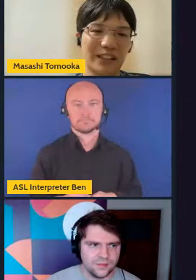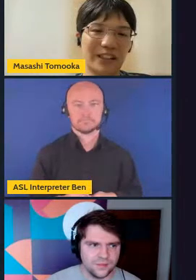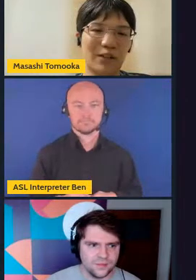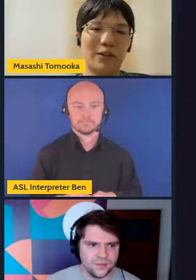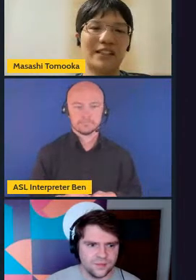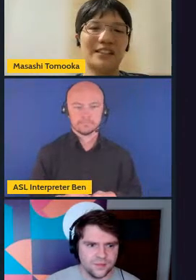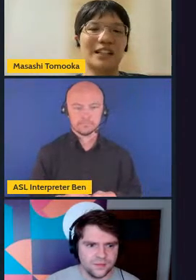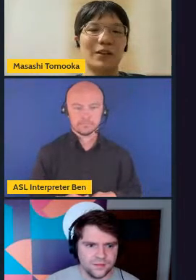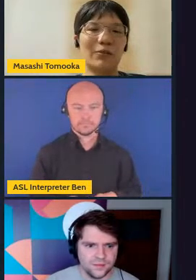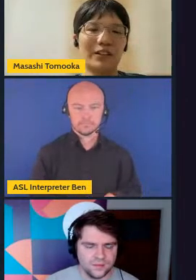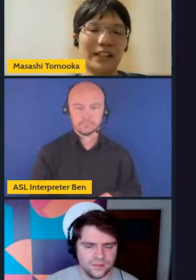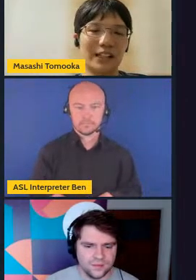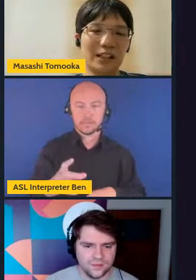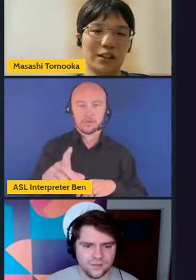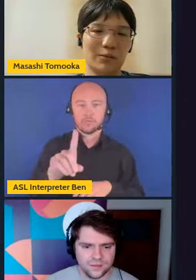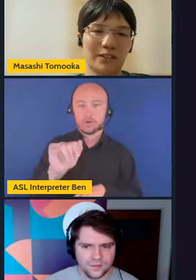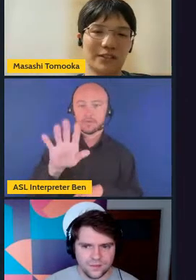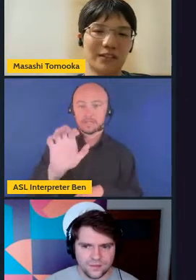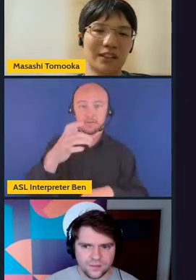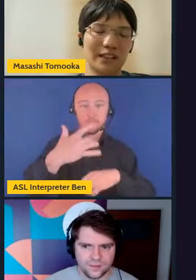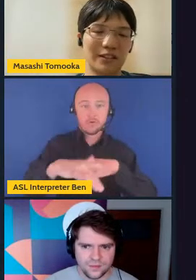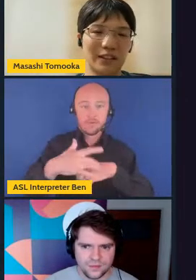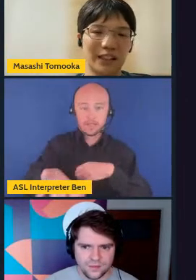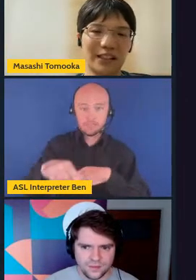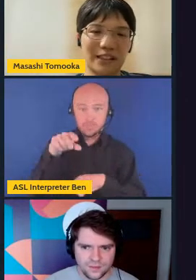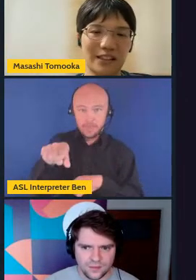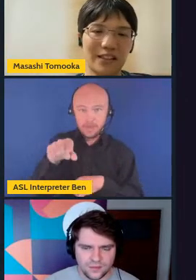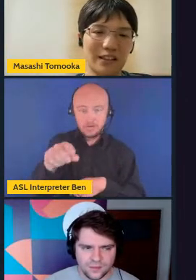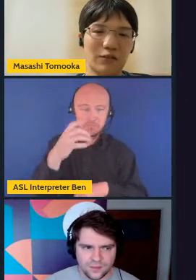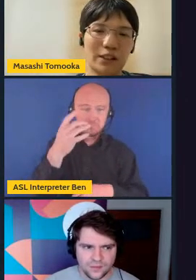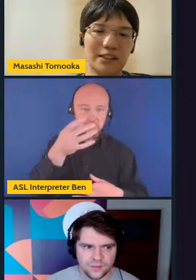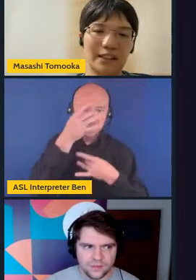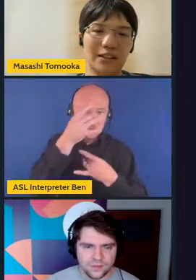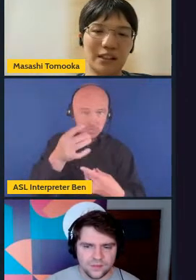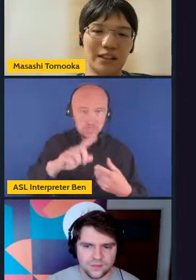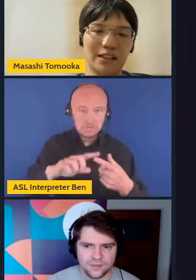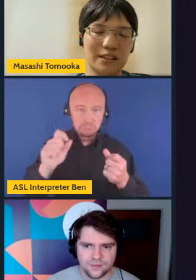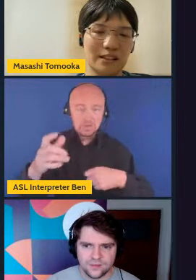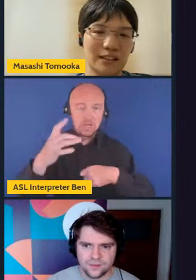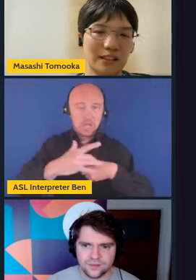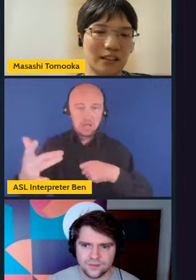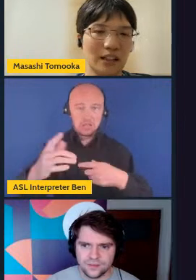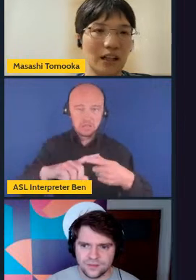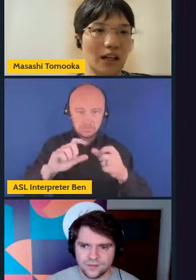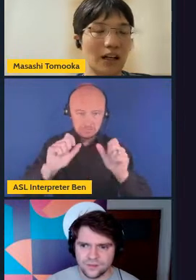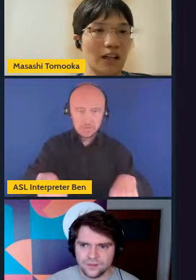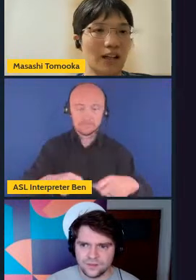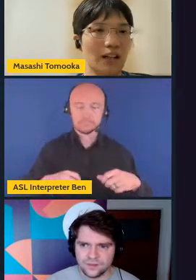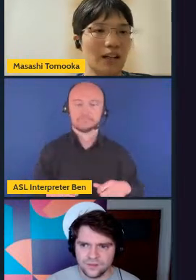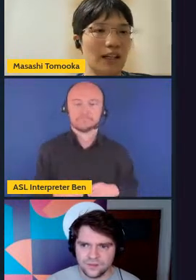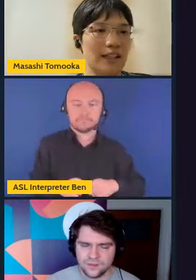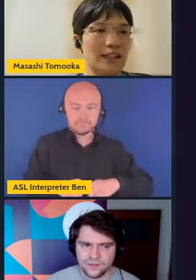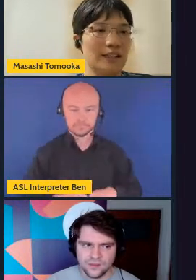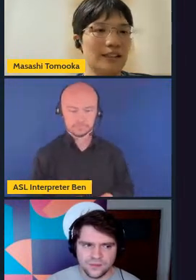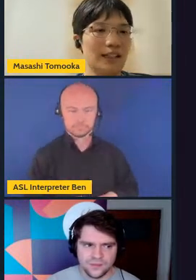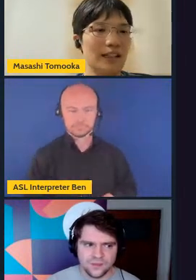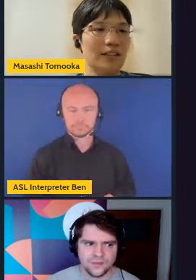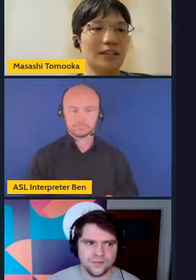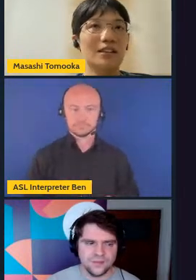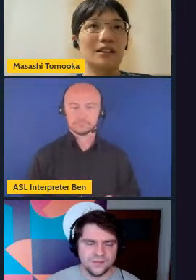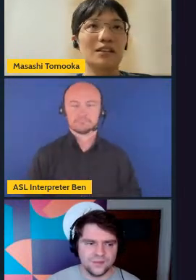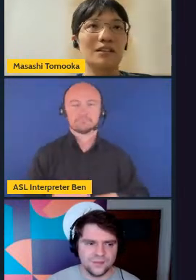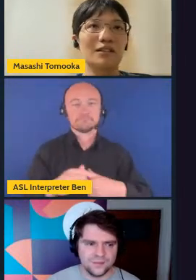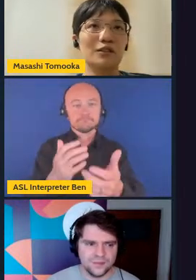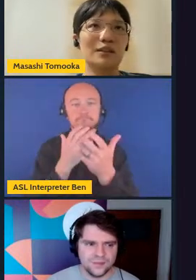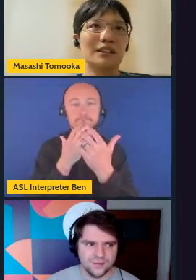code showing demo is available here in GitHub. So if you are interested, please take a look at this. Okay, thank